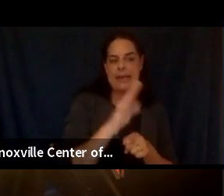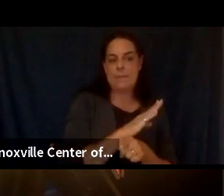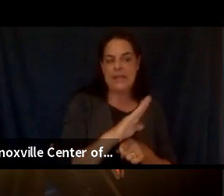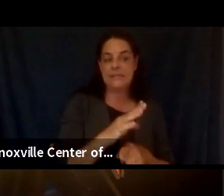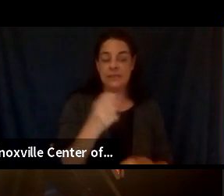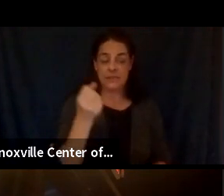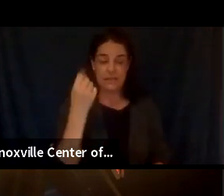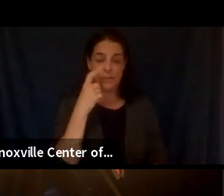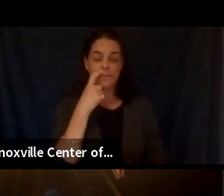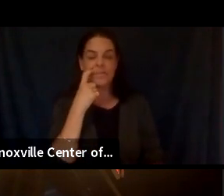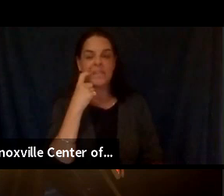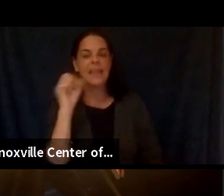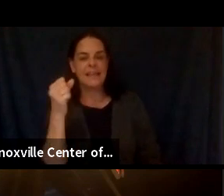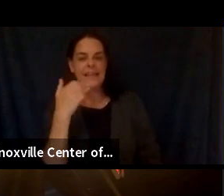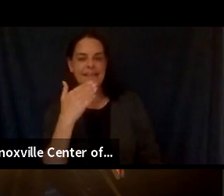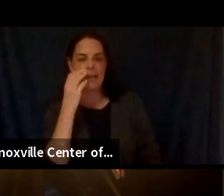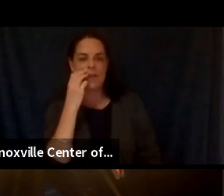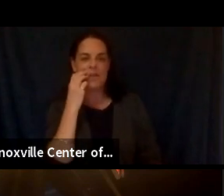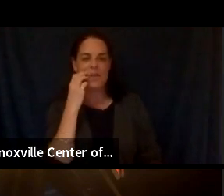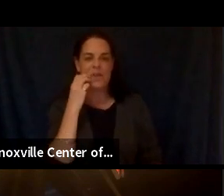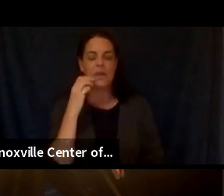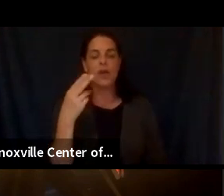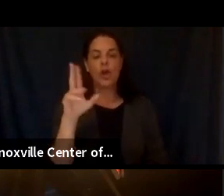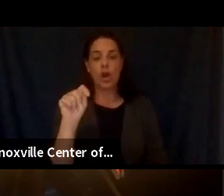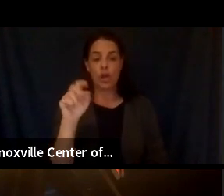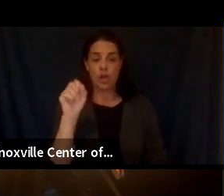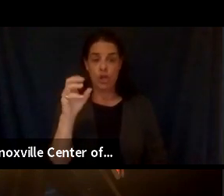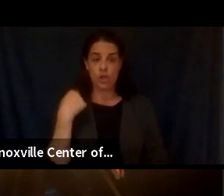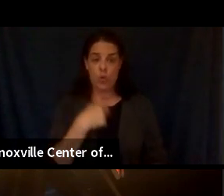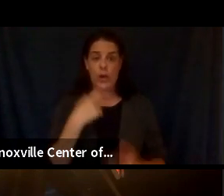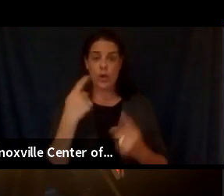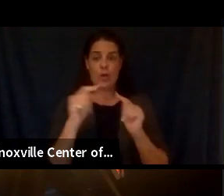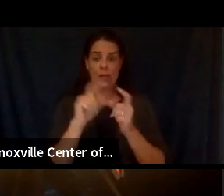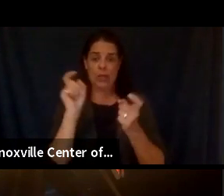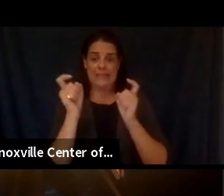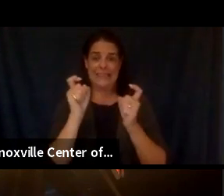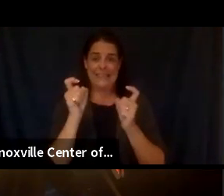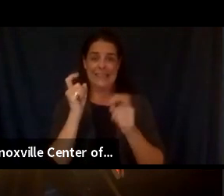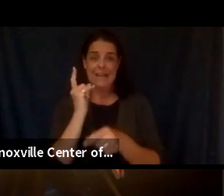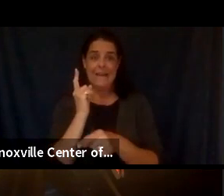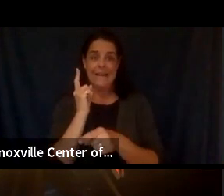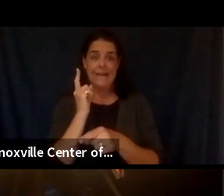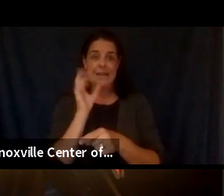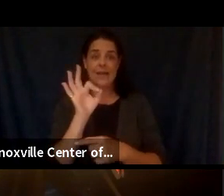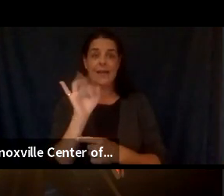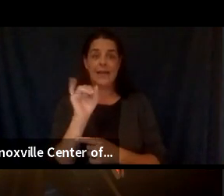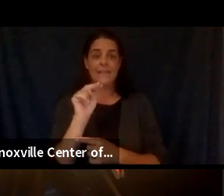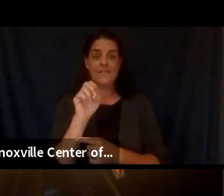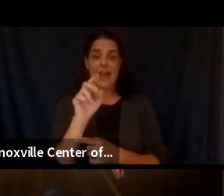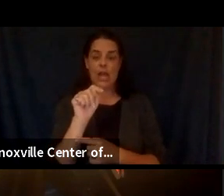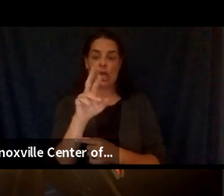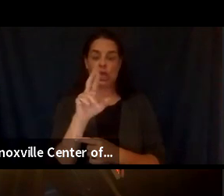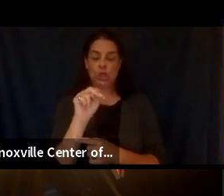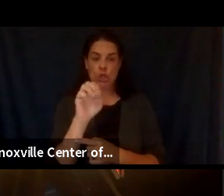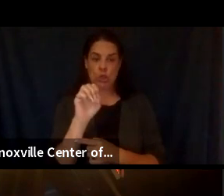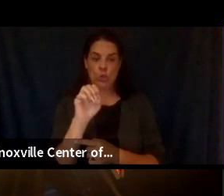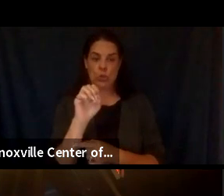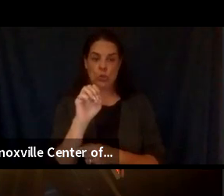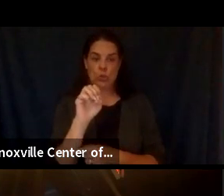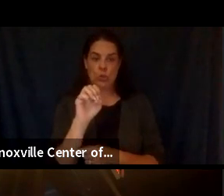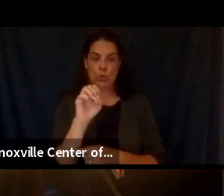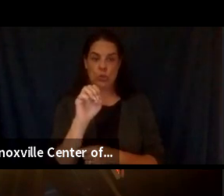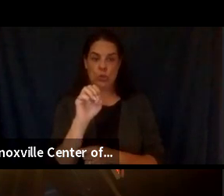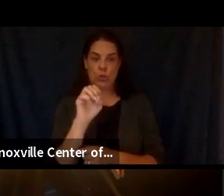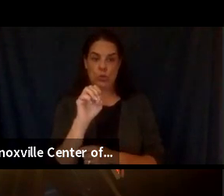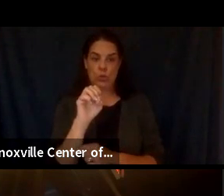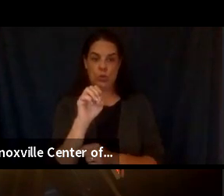that. So we are trying to fine tune and do a surgical approach, is what I'm understanding you to say, not the